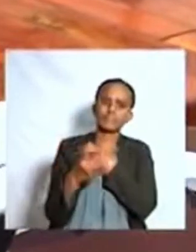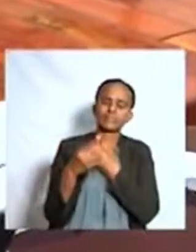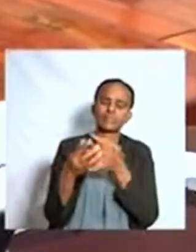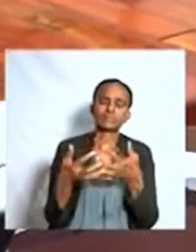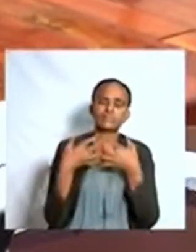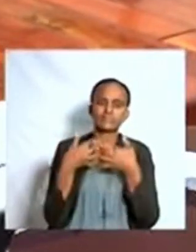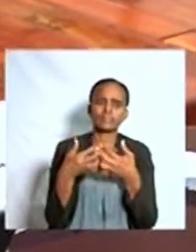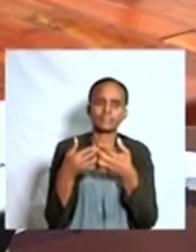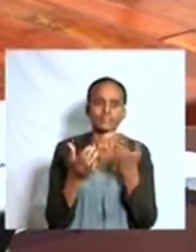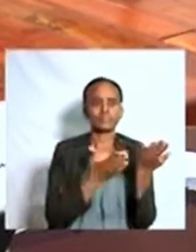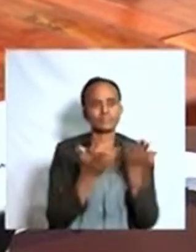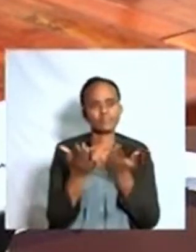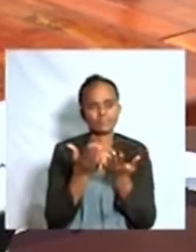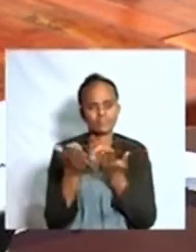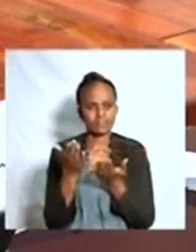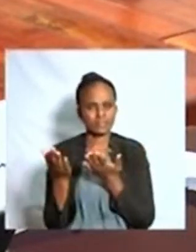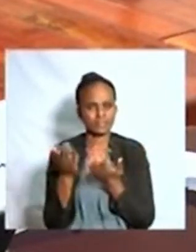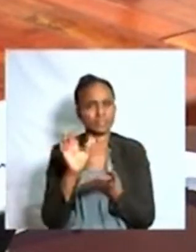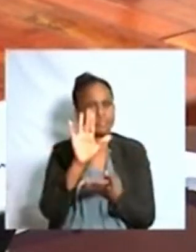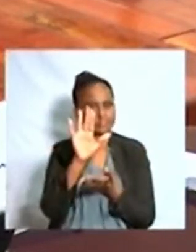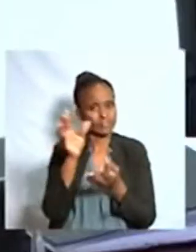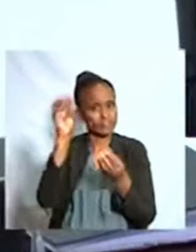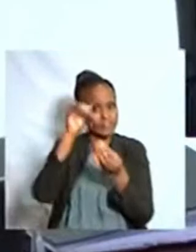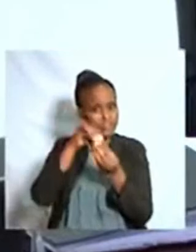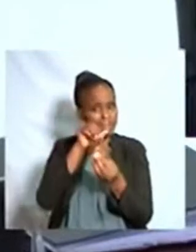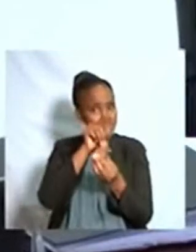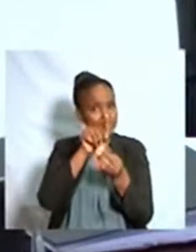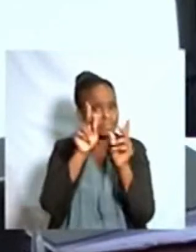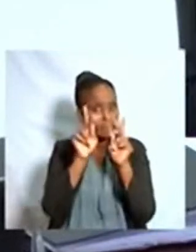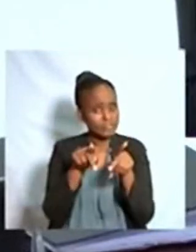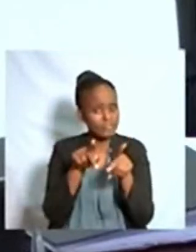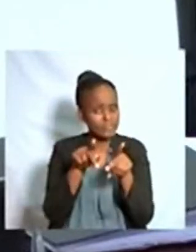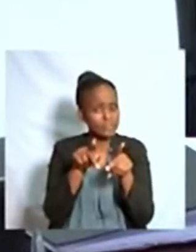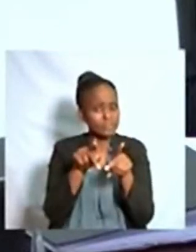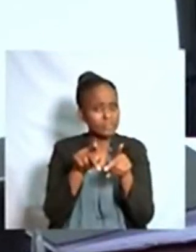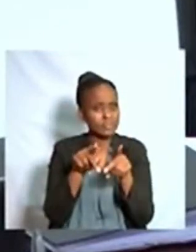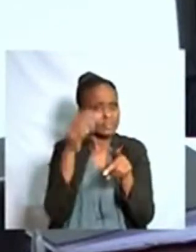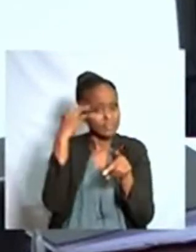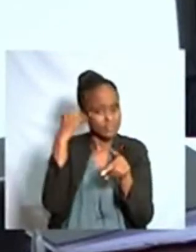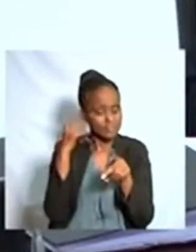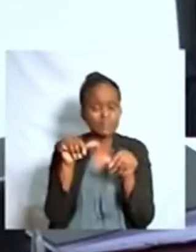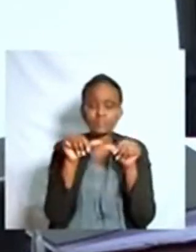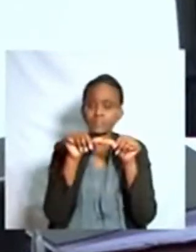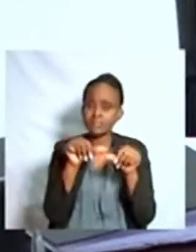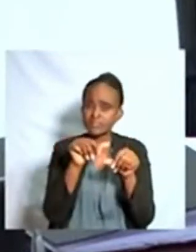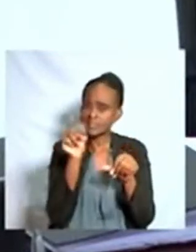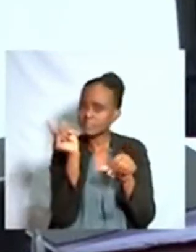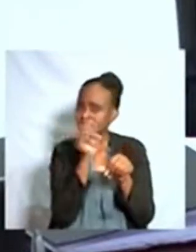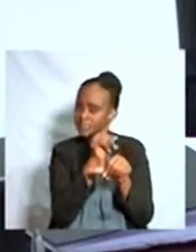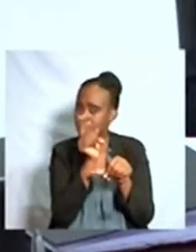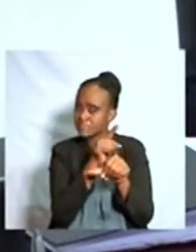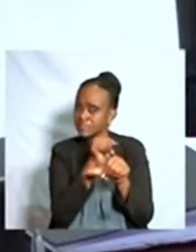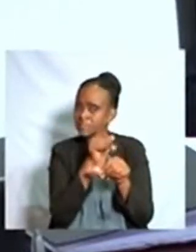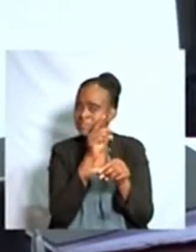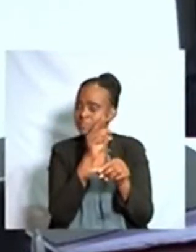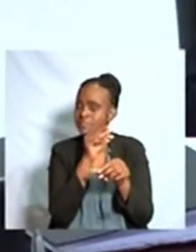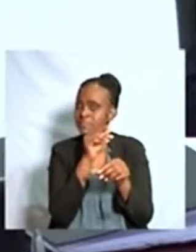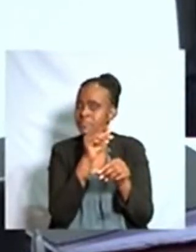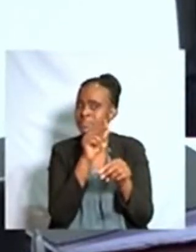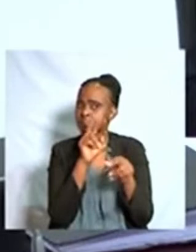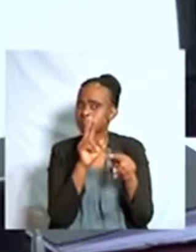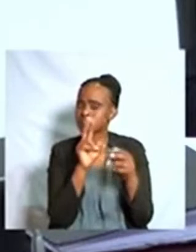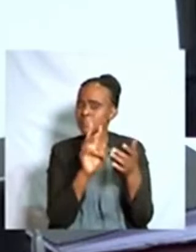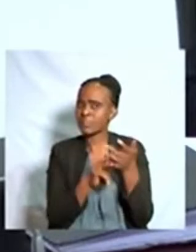Services. It's just an addition. Is this said officer still at Mansa Municipal Council?